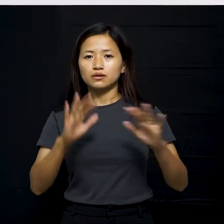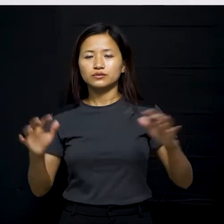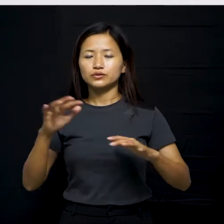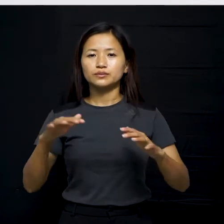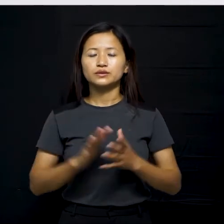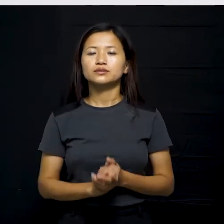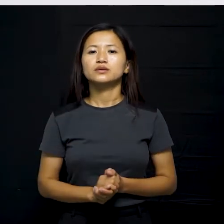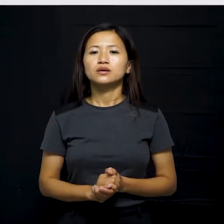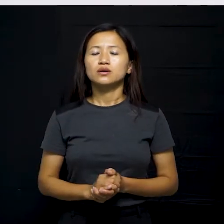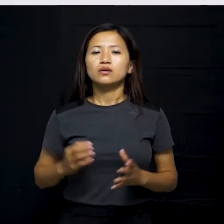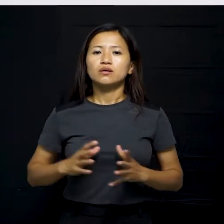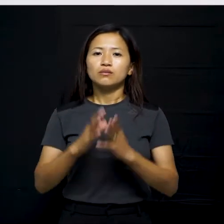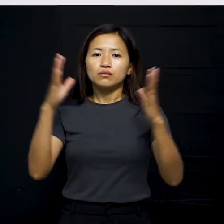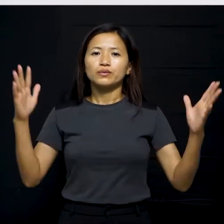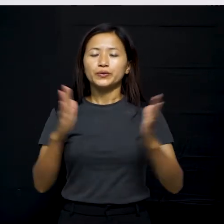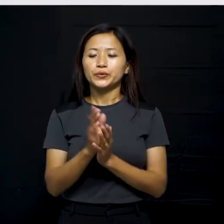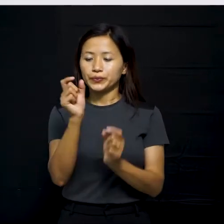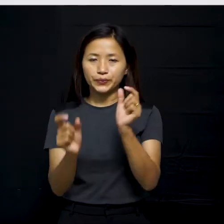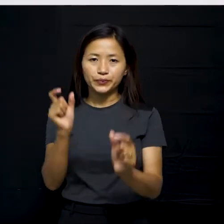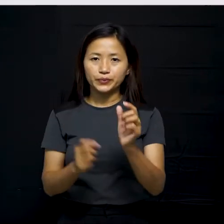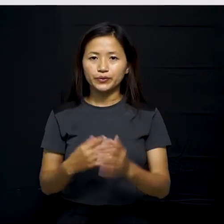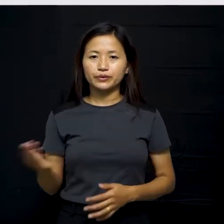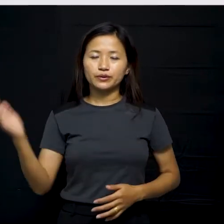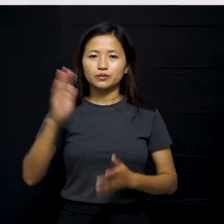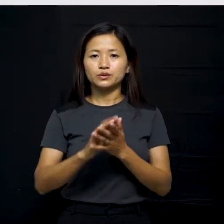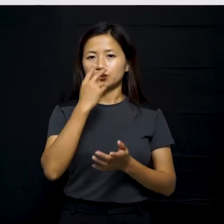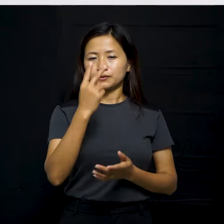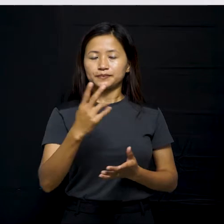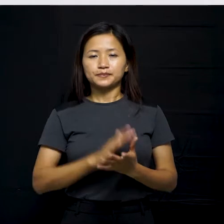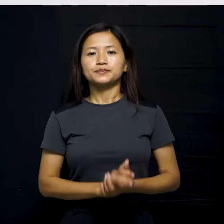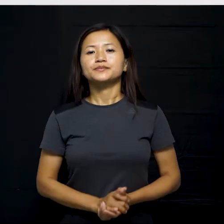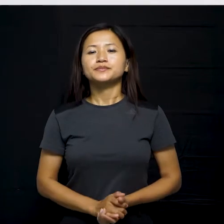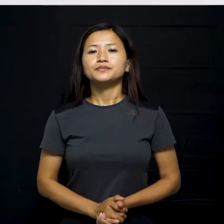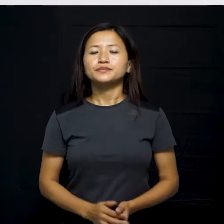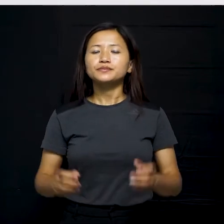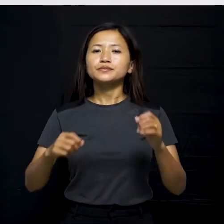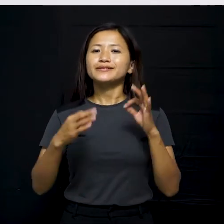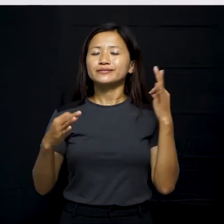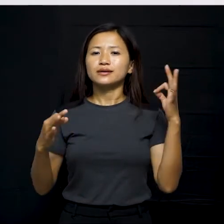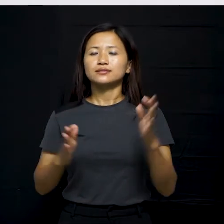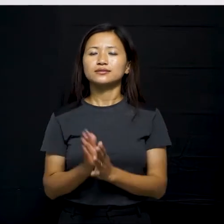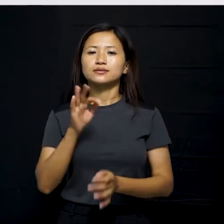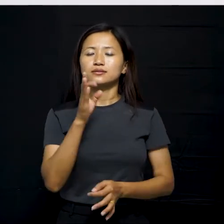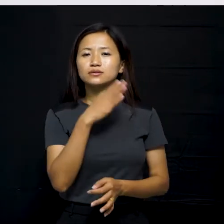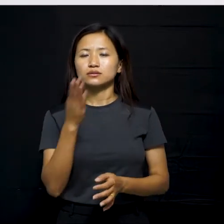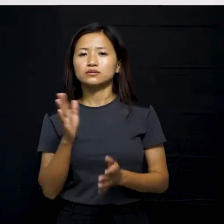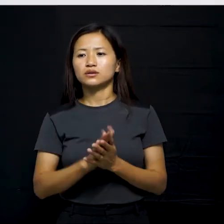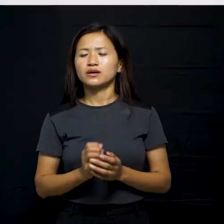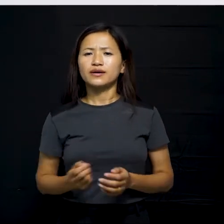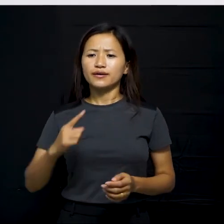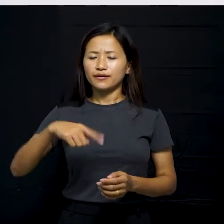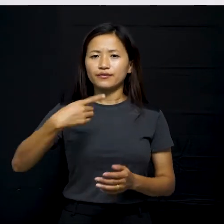more people are coming to watch these folk dances and songs, and every year